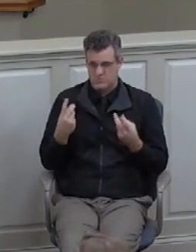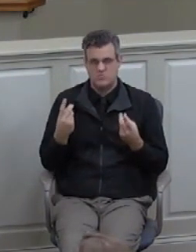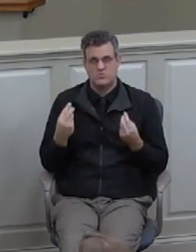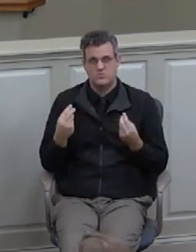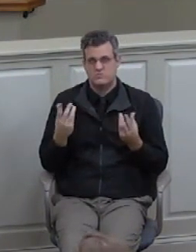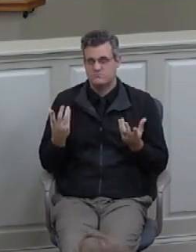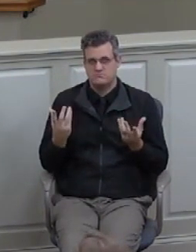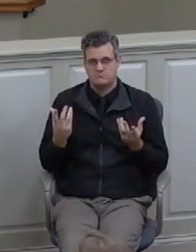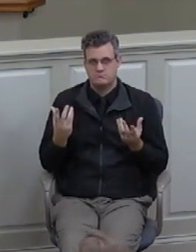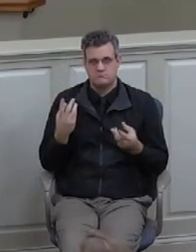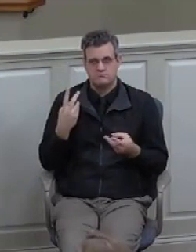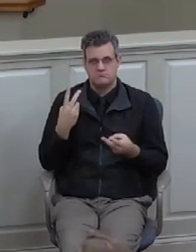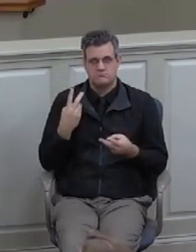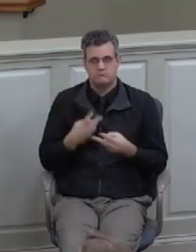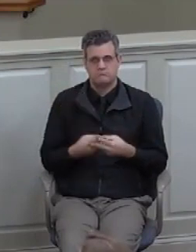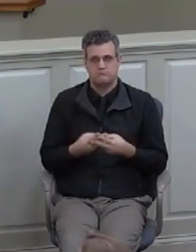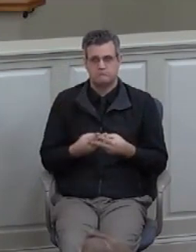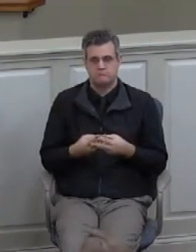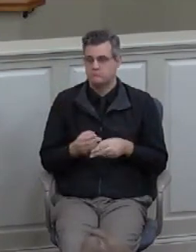do at this point.